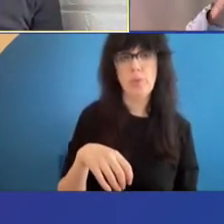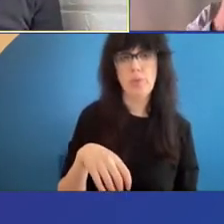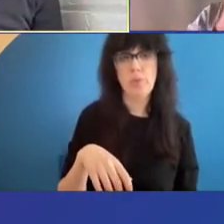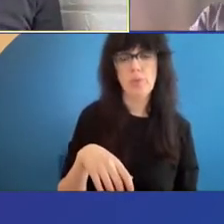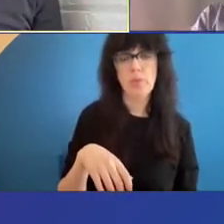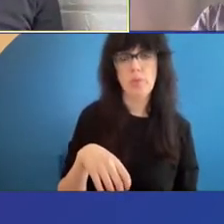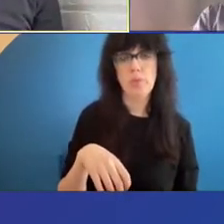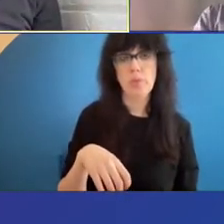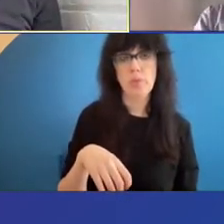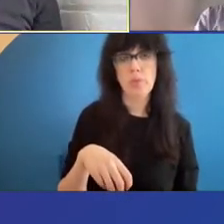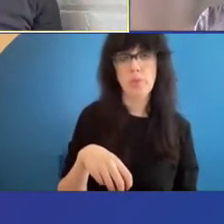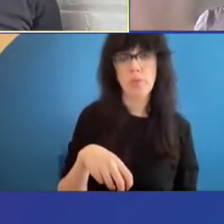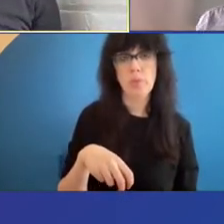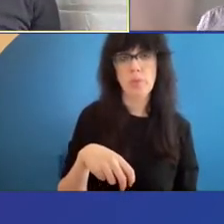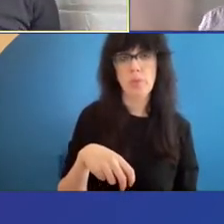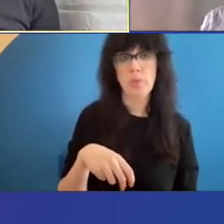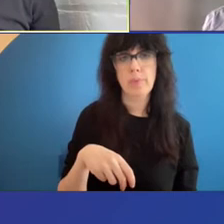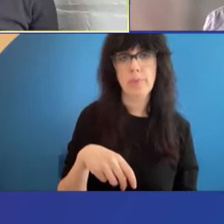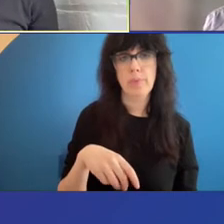Because